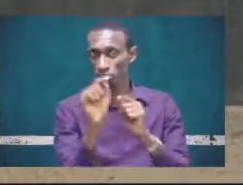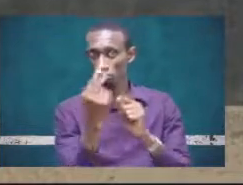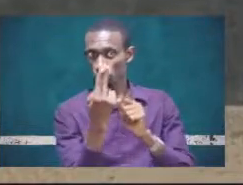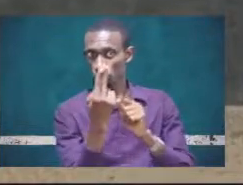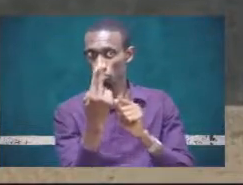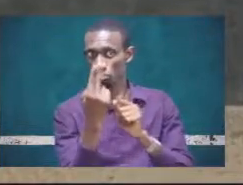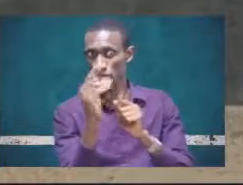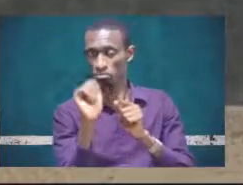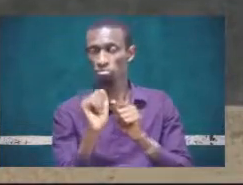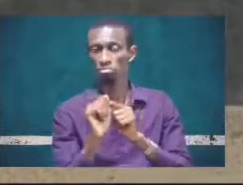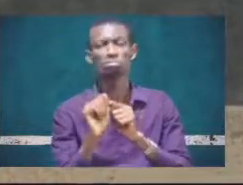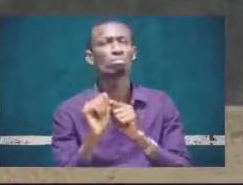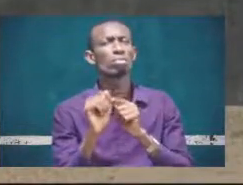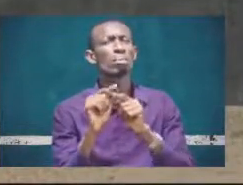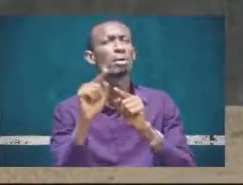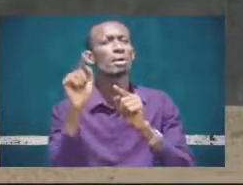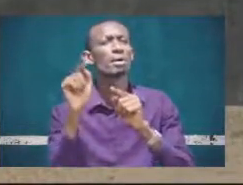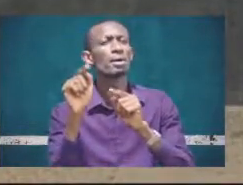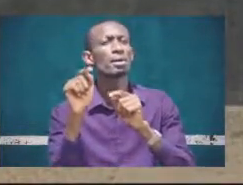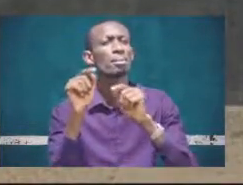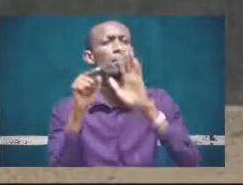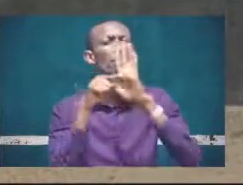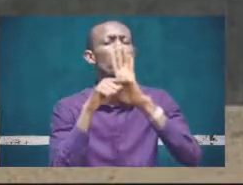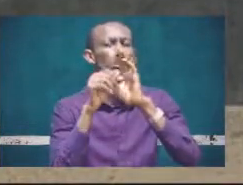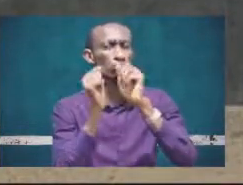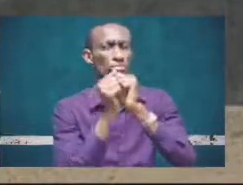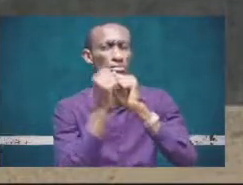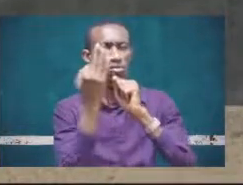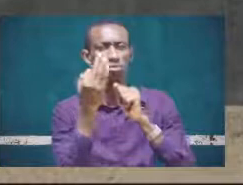be minus 13